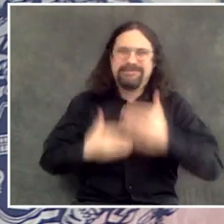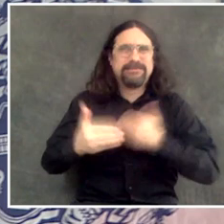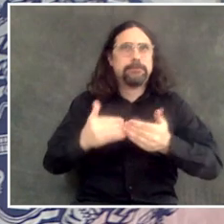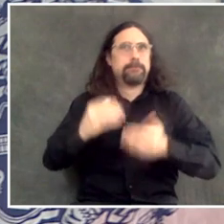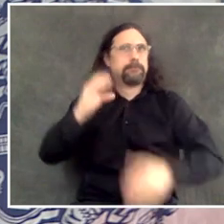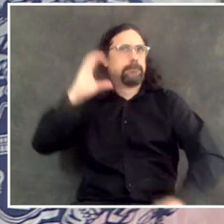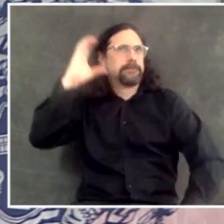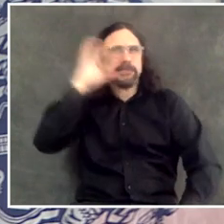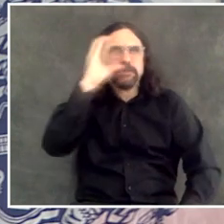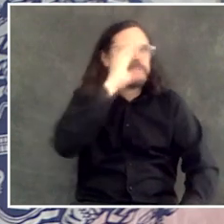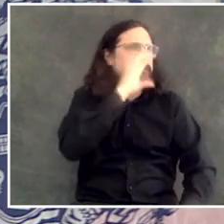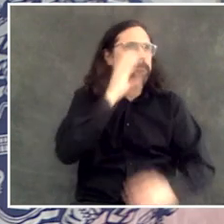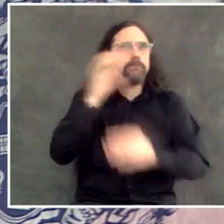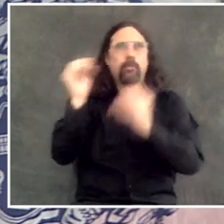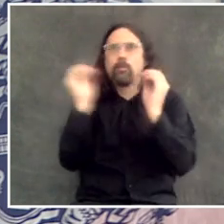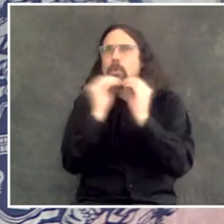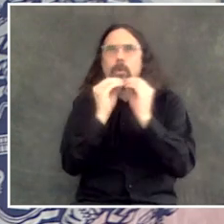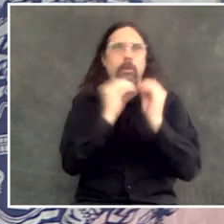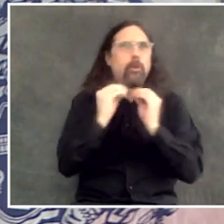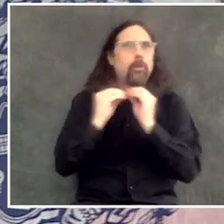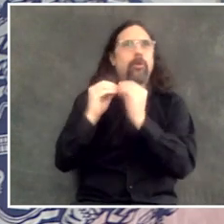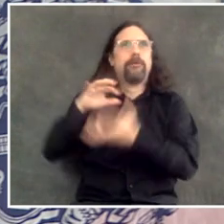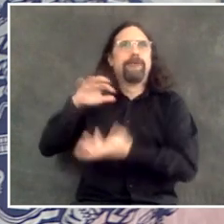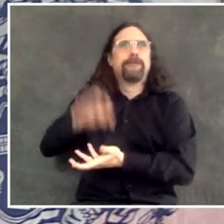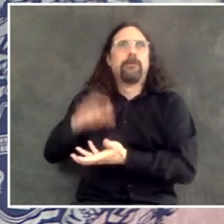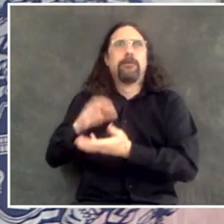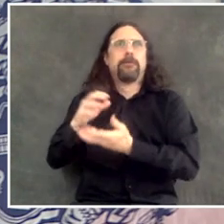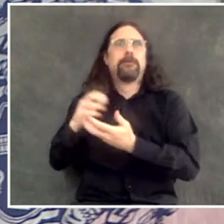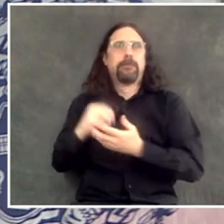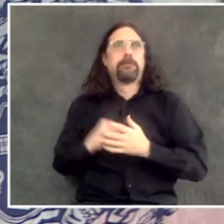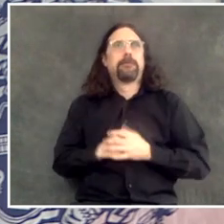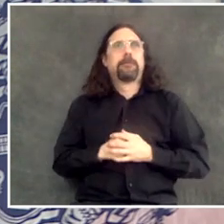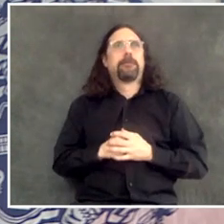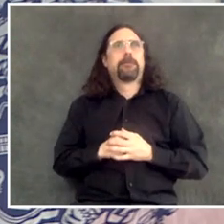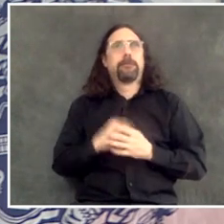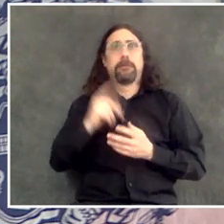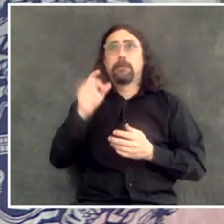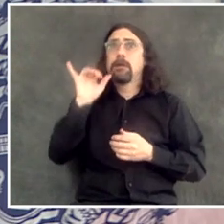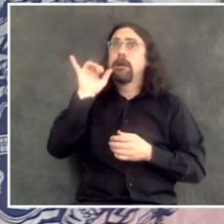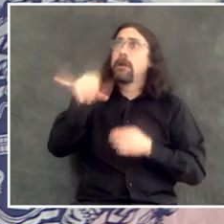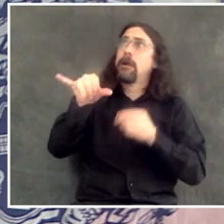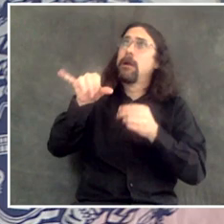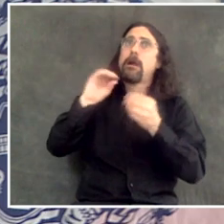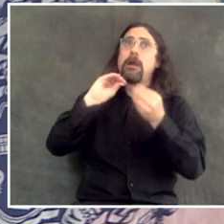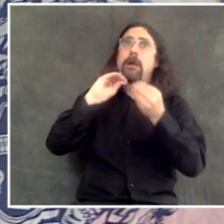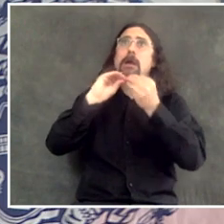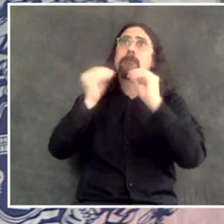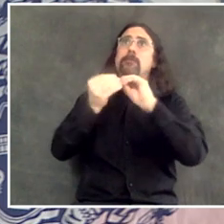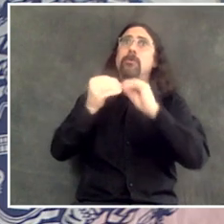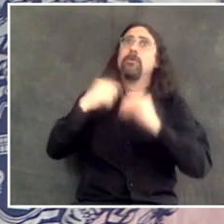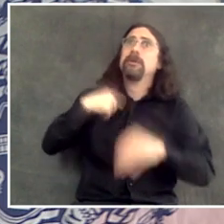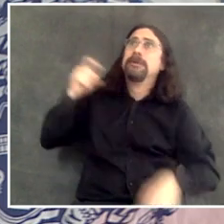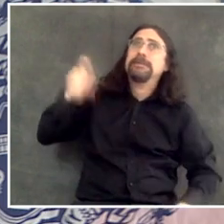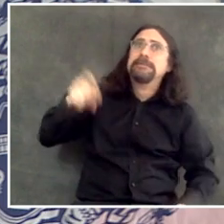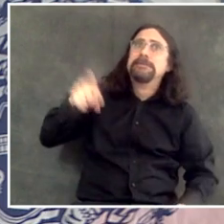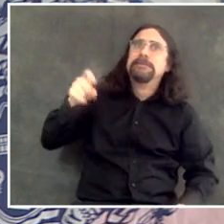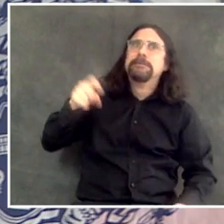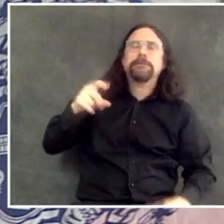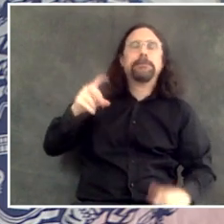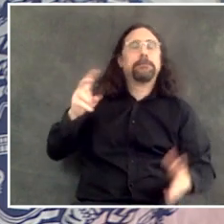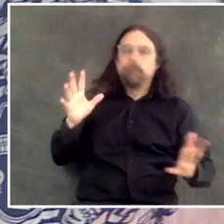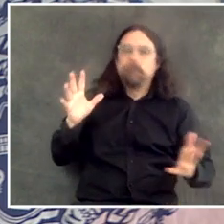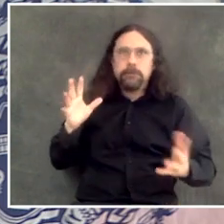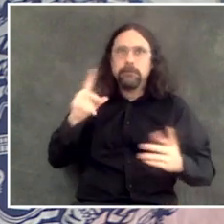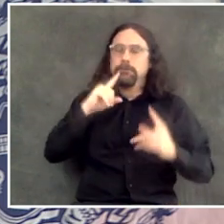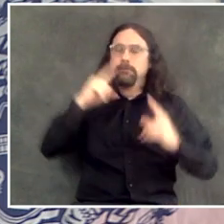inconceivable in the modern history of this city. But we believe we can do it if we get the help we need. Possibly the toughest part